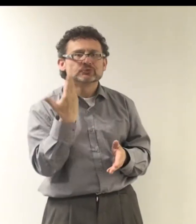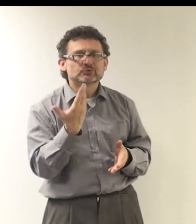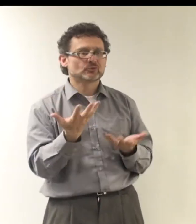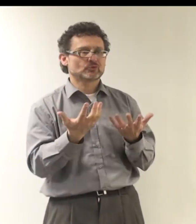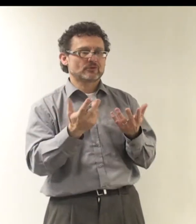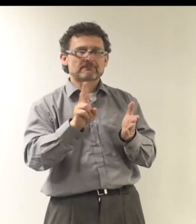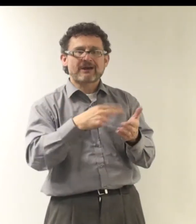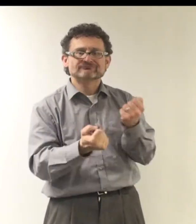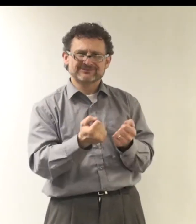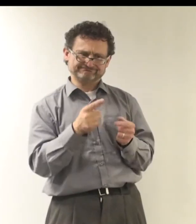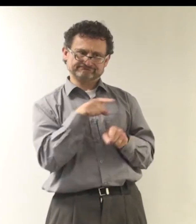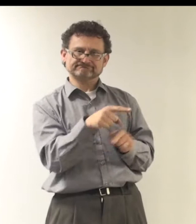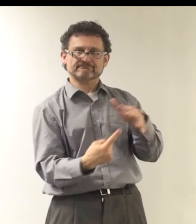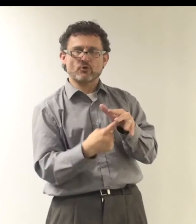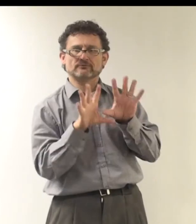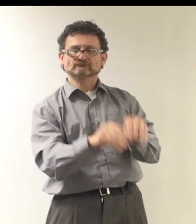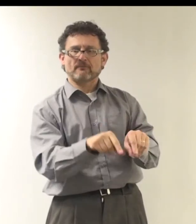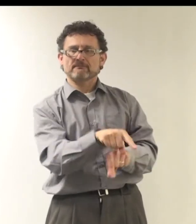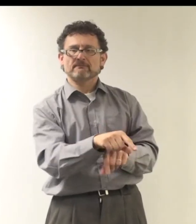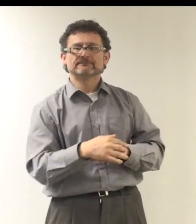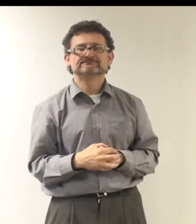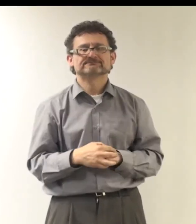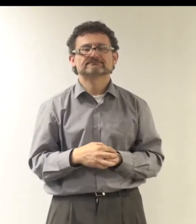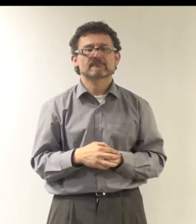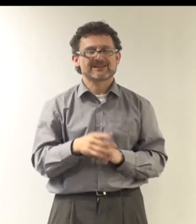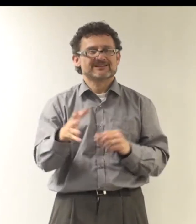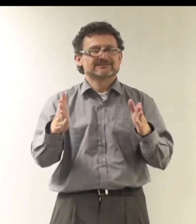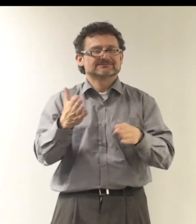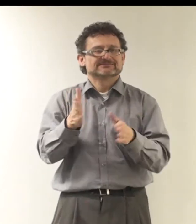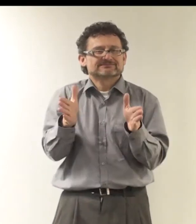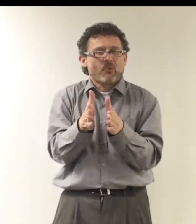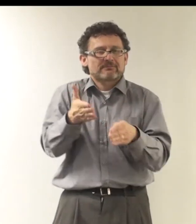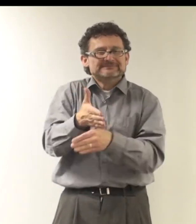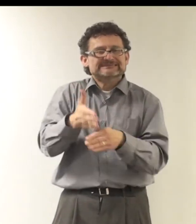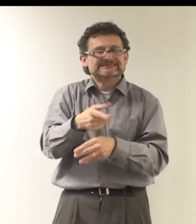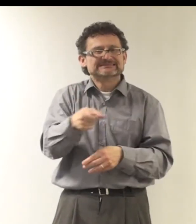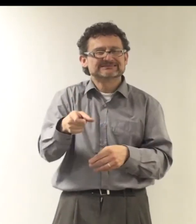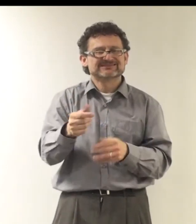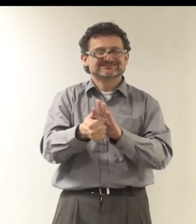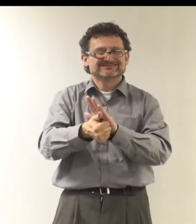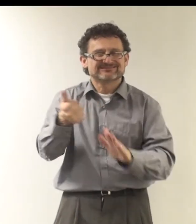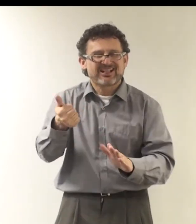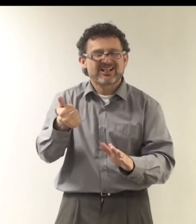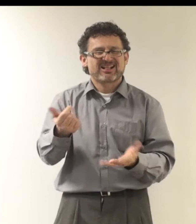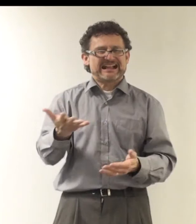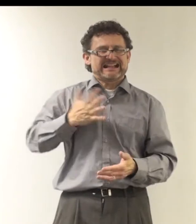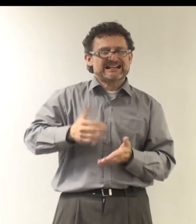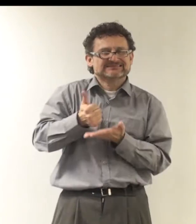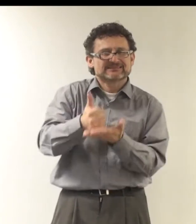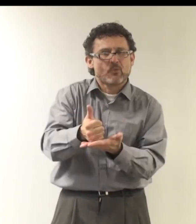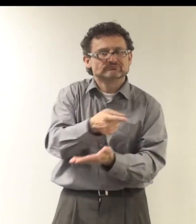key issues that affect Londoners, such as illegal drivers, rather than maintaining their obsession with stop and search that actually